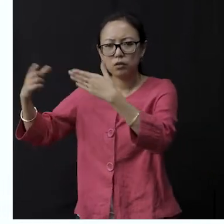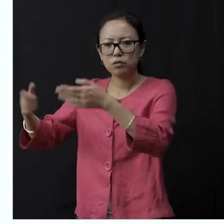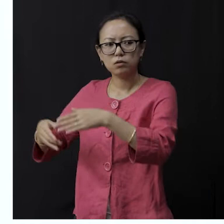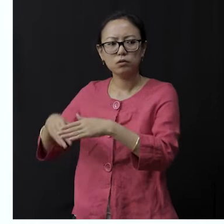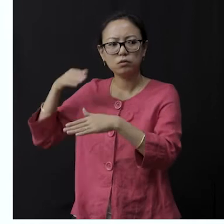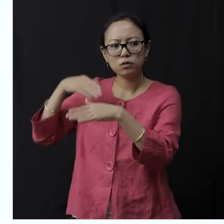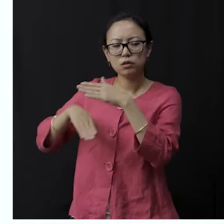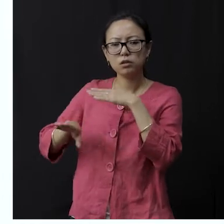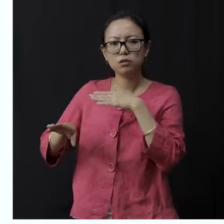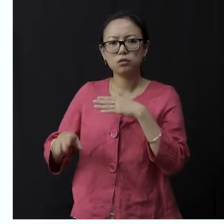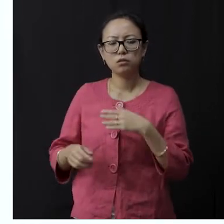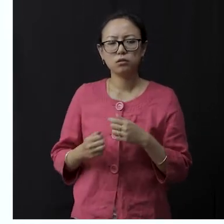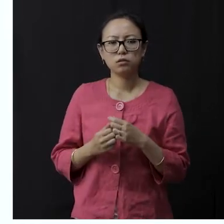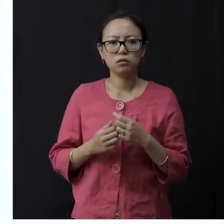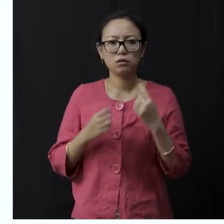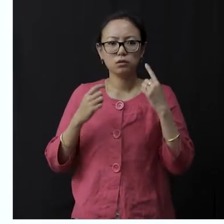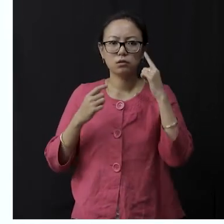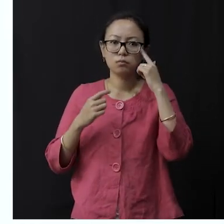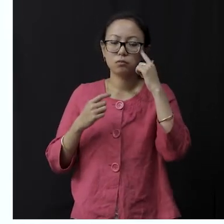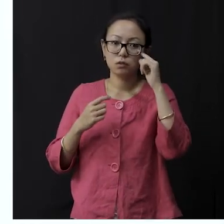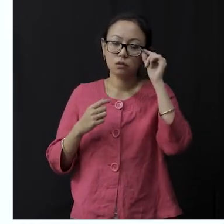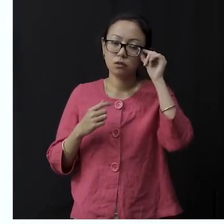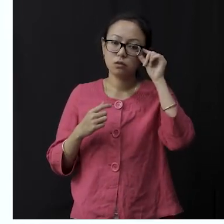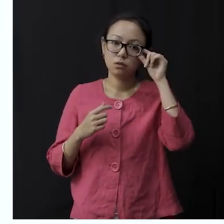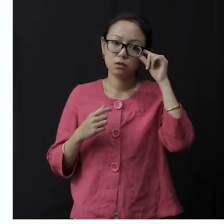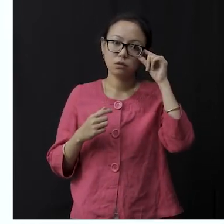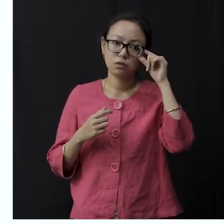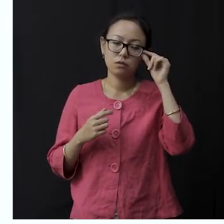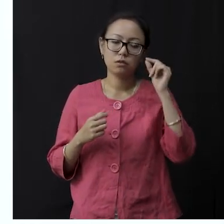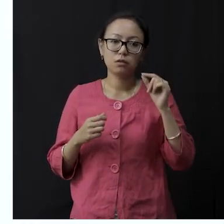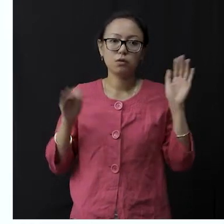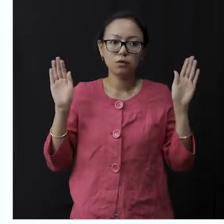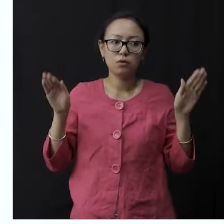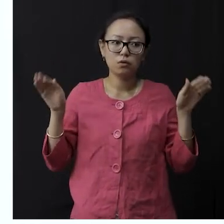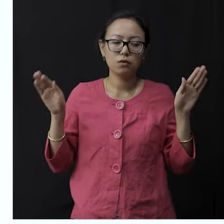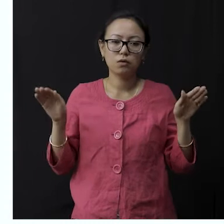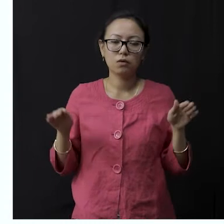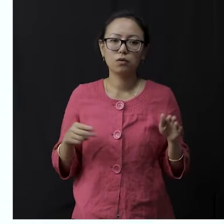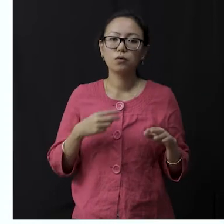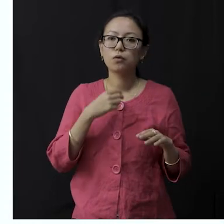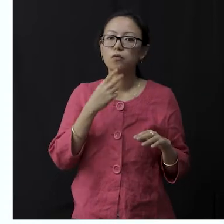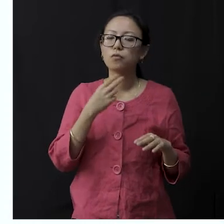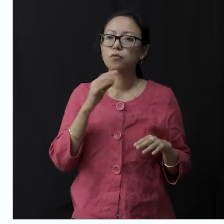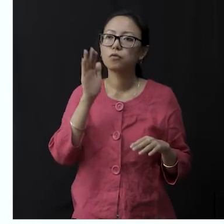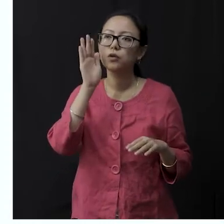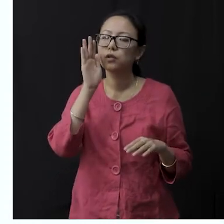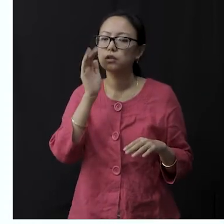But from the forest, the person can hear the sound of an owl screech. This